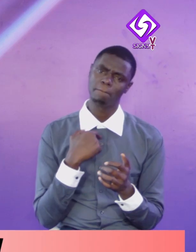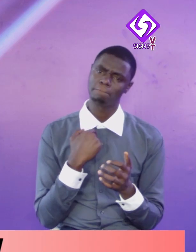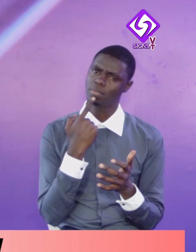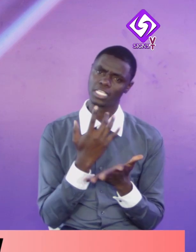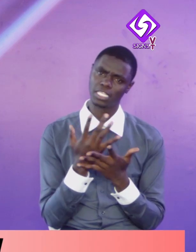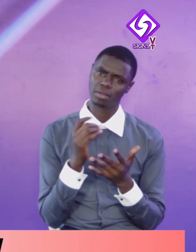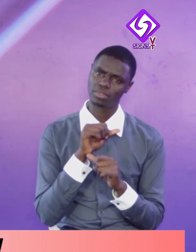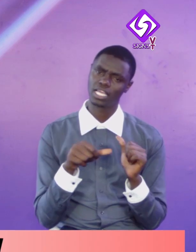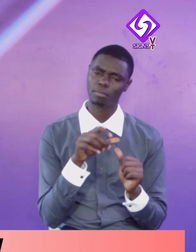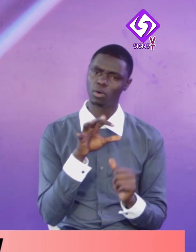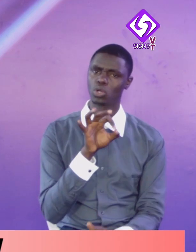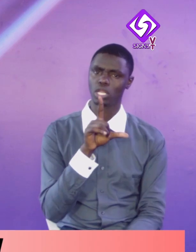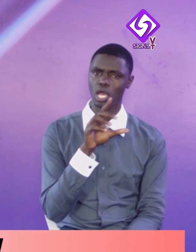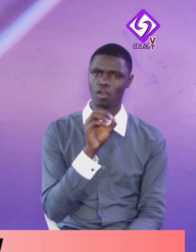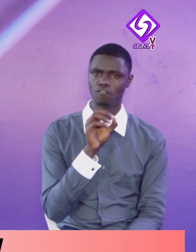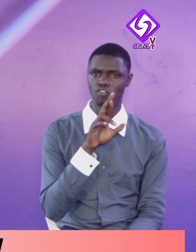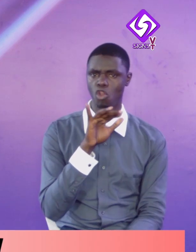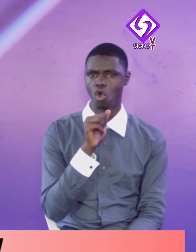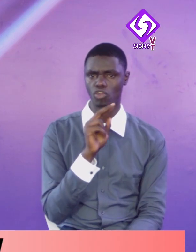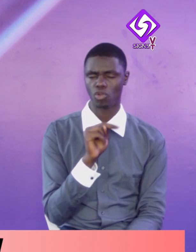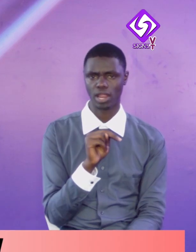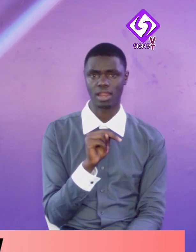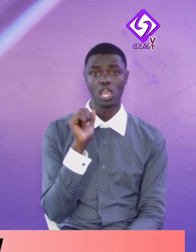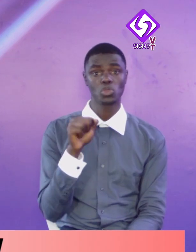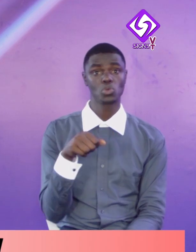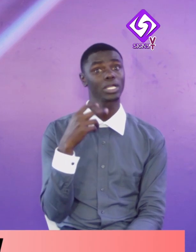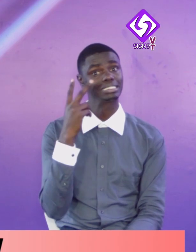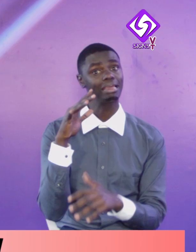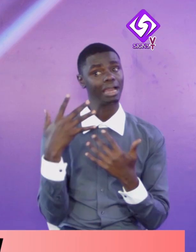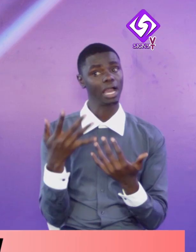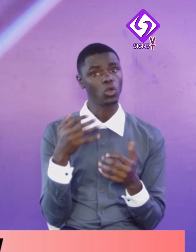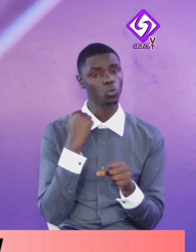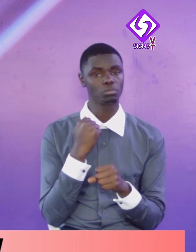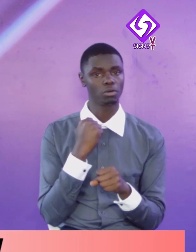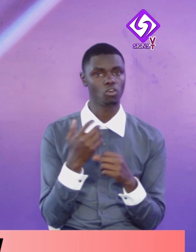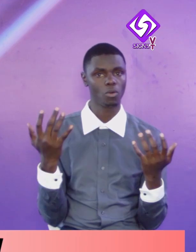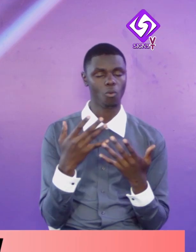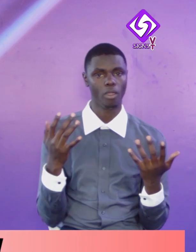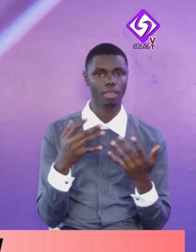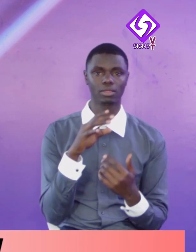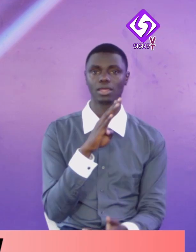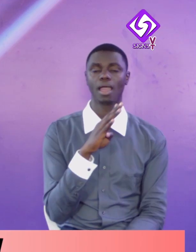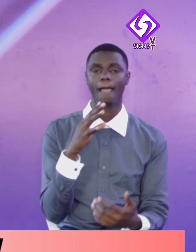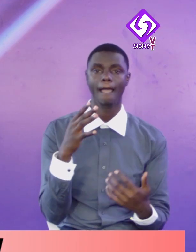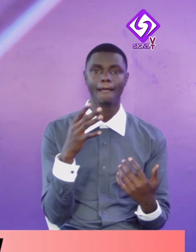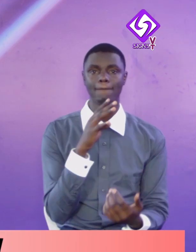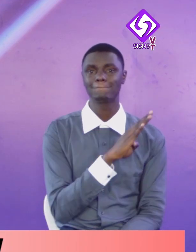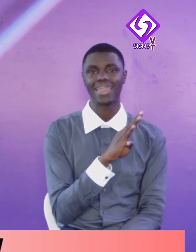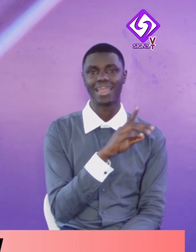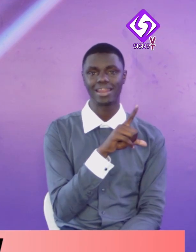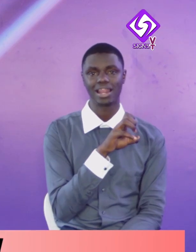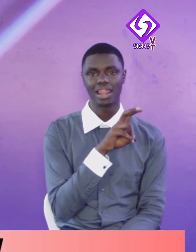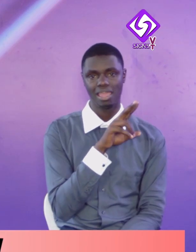about Florian. Yeah. You could see how he was performing in Bayer Leverkusen. Yeah. It's not the same way